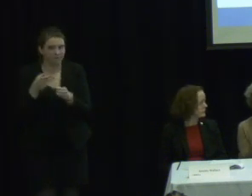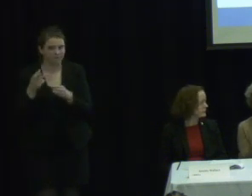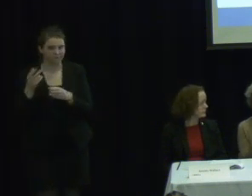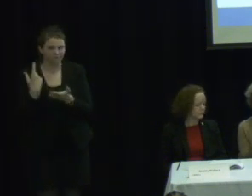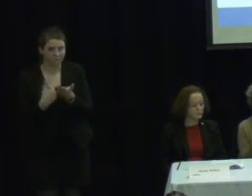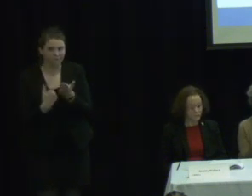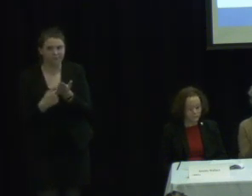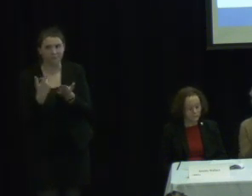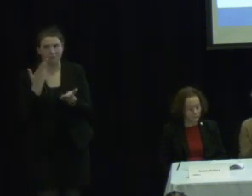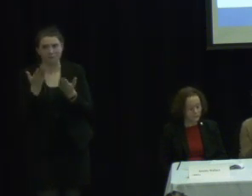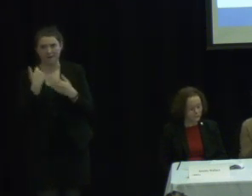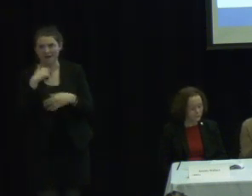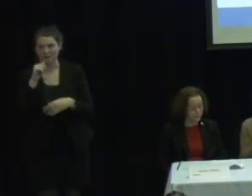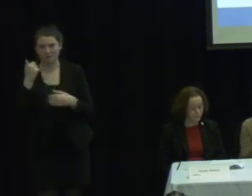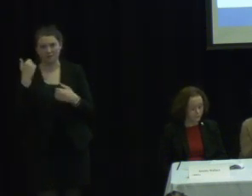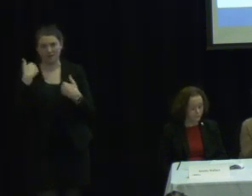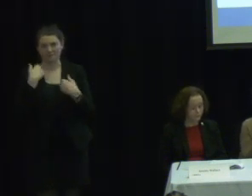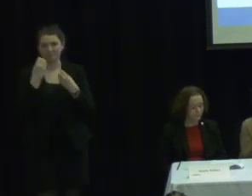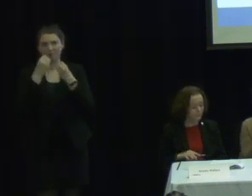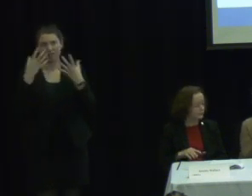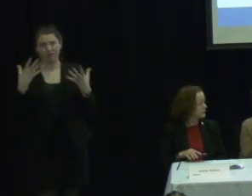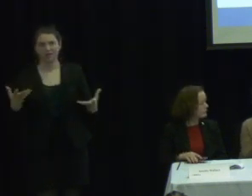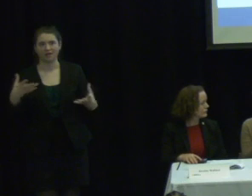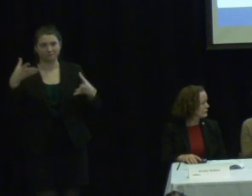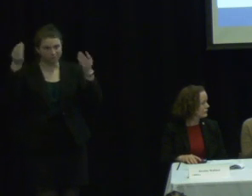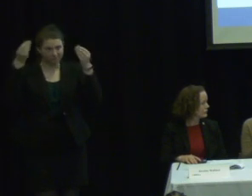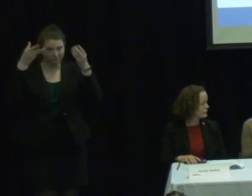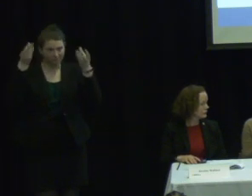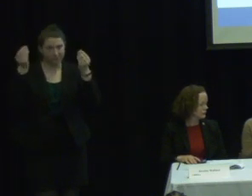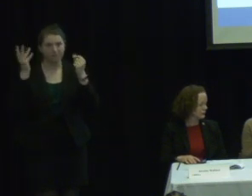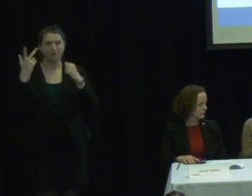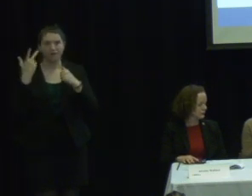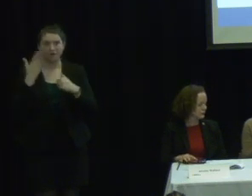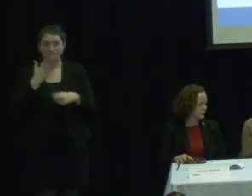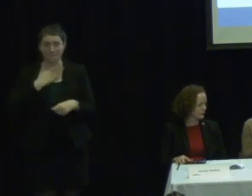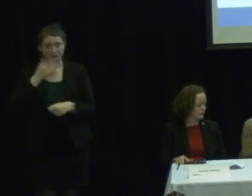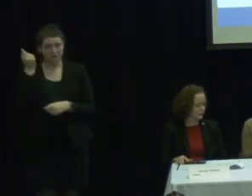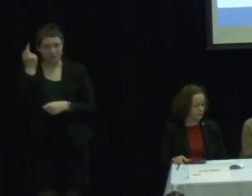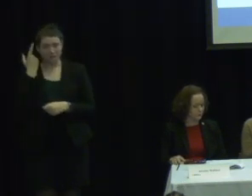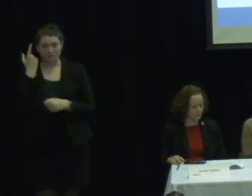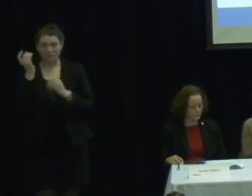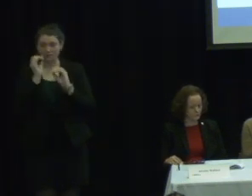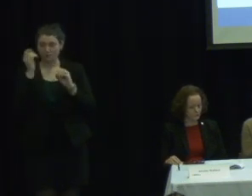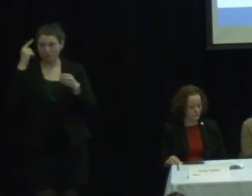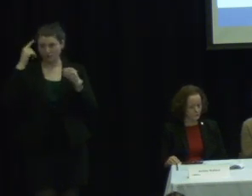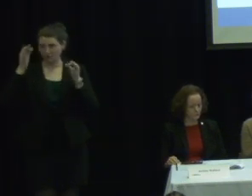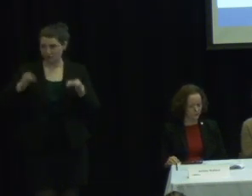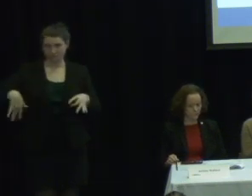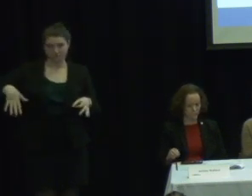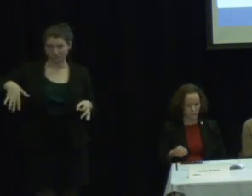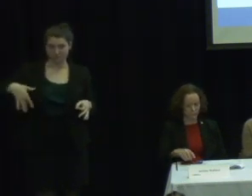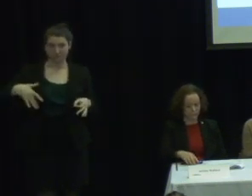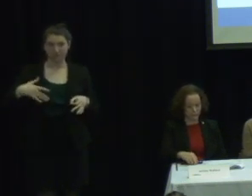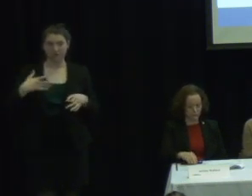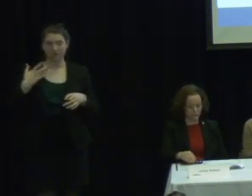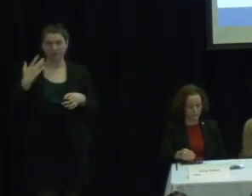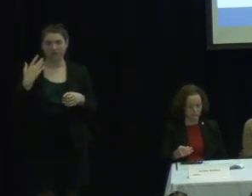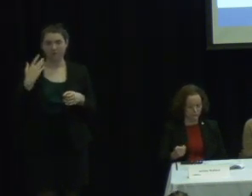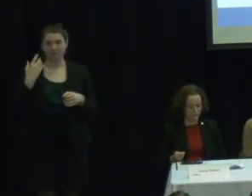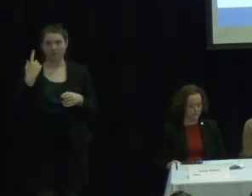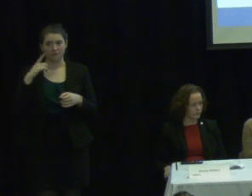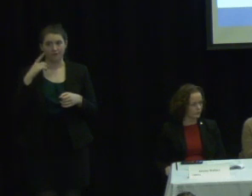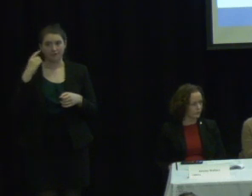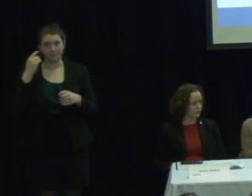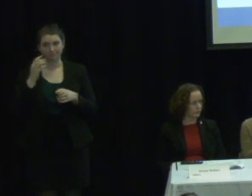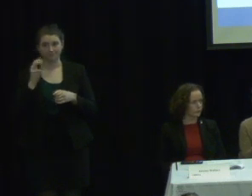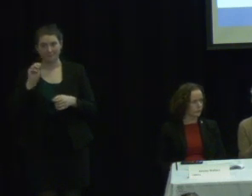the background, but my understanding is that there has been no decision made about anything changing for the comm media studies